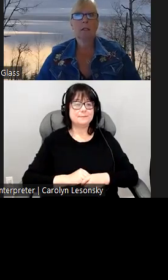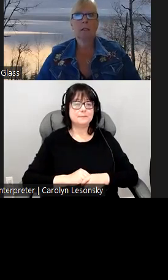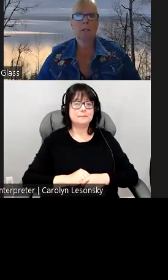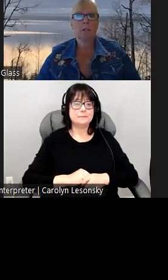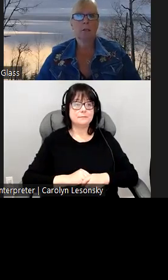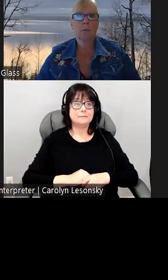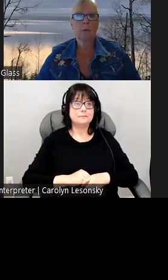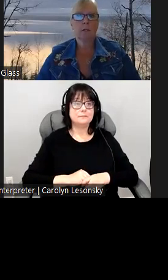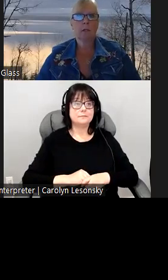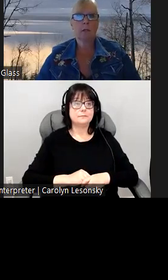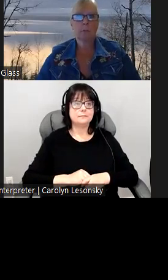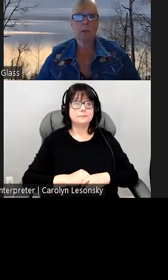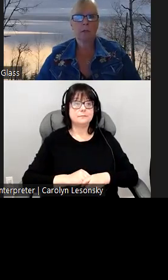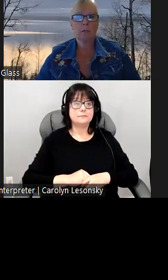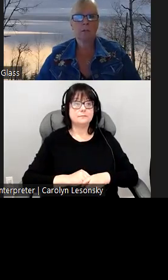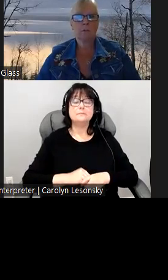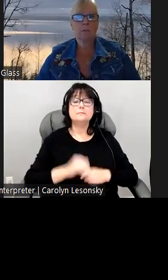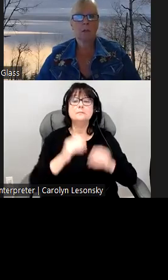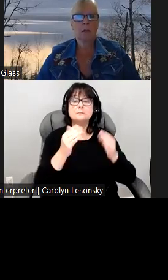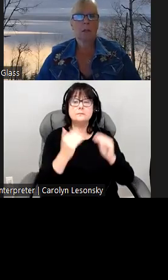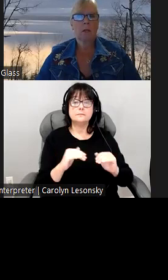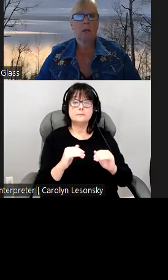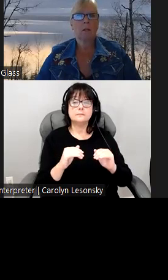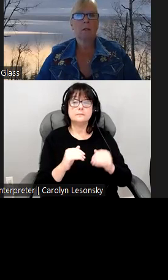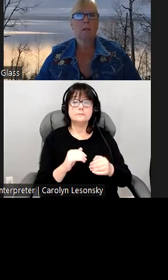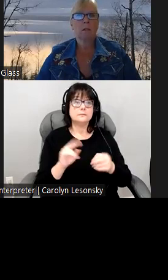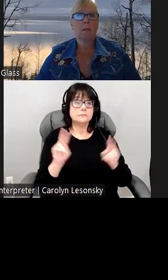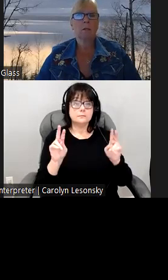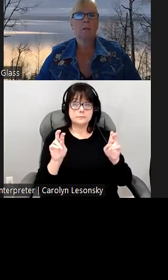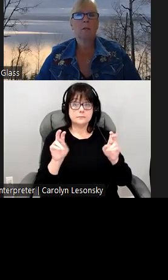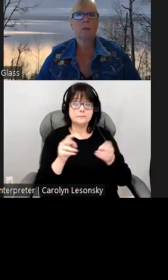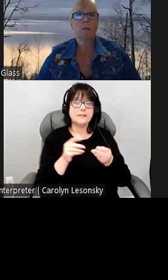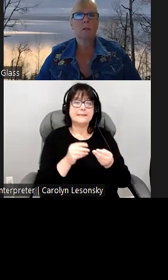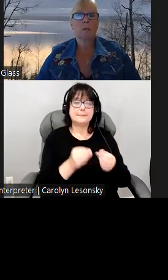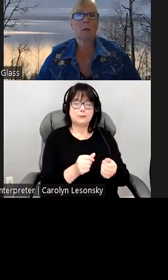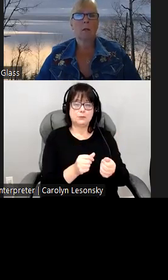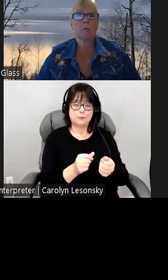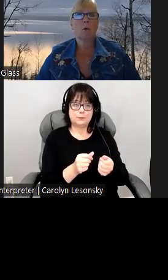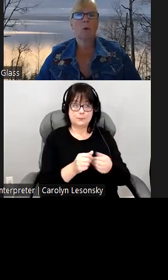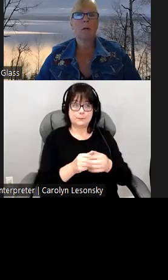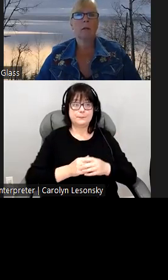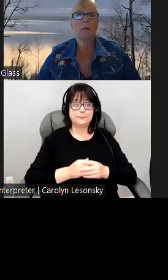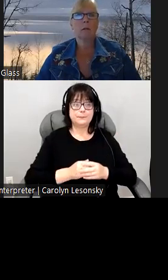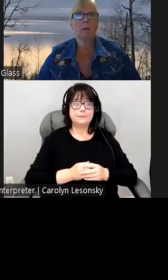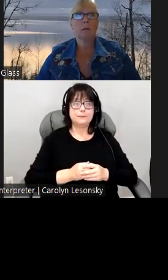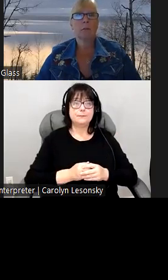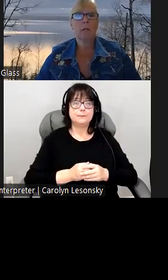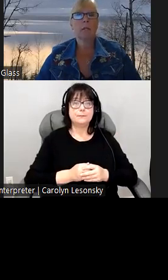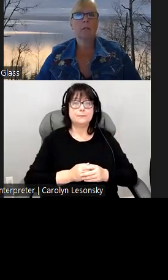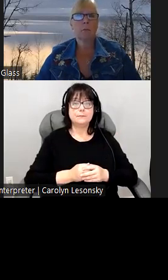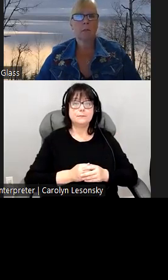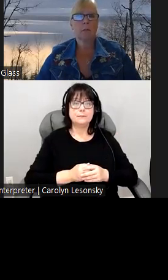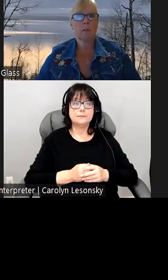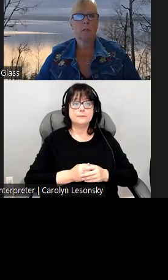Next little section in the report is called Expenditures, and it does record your